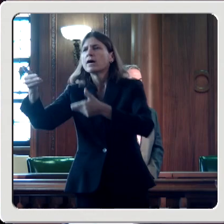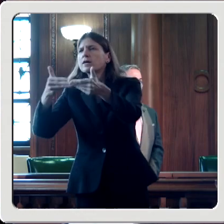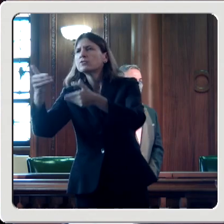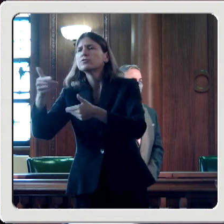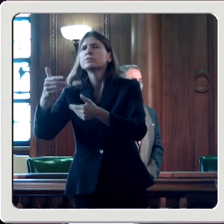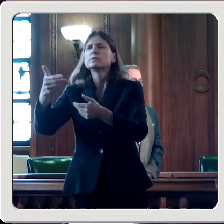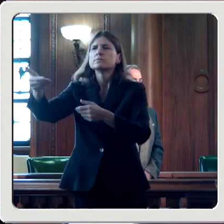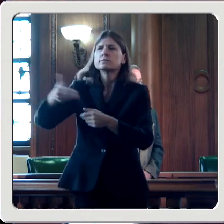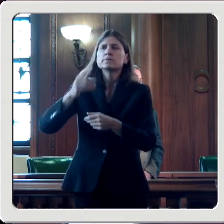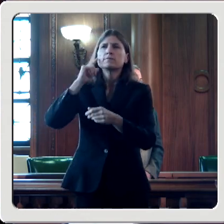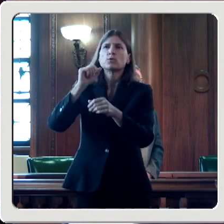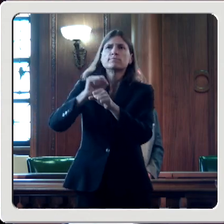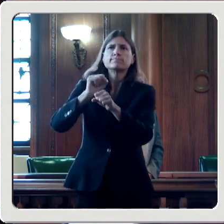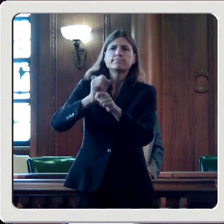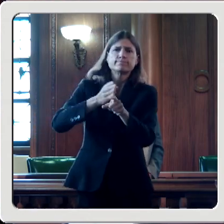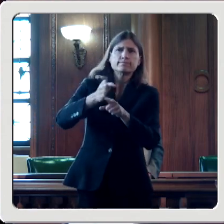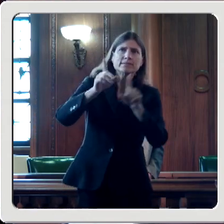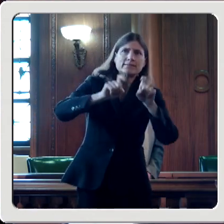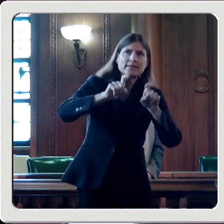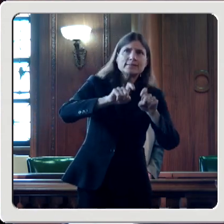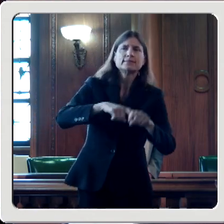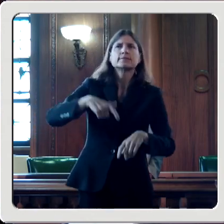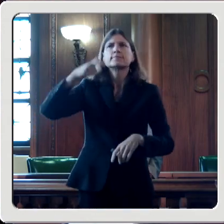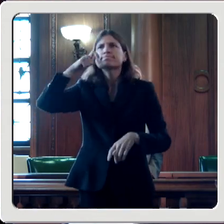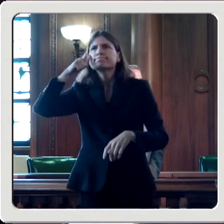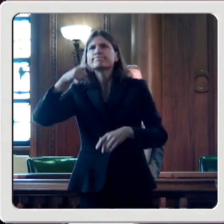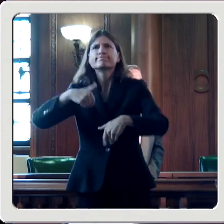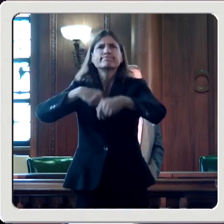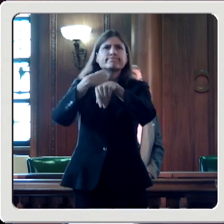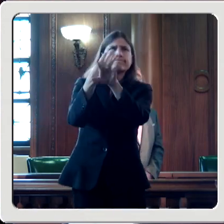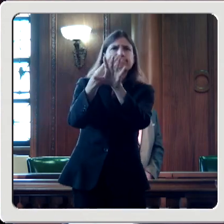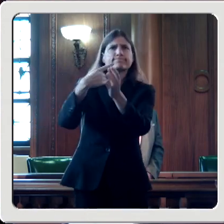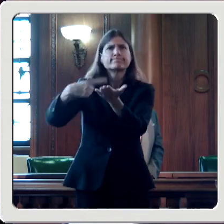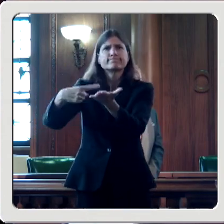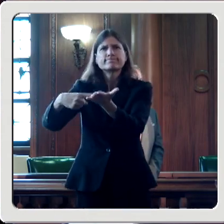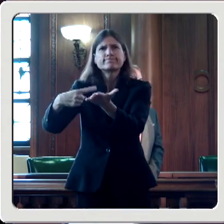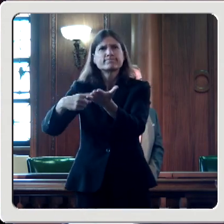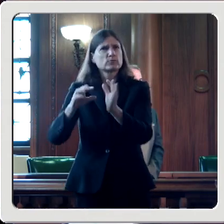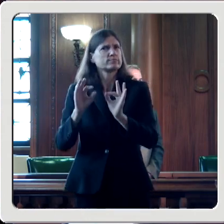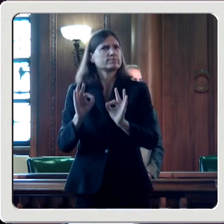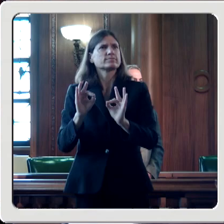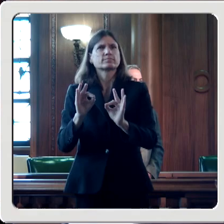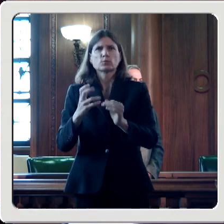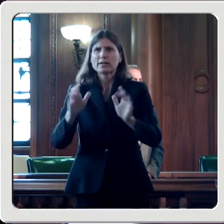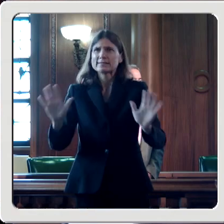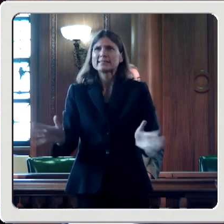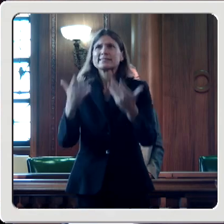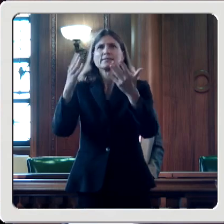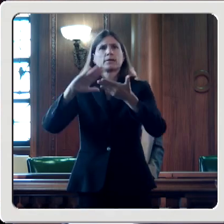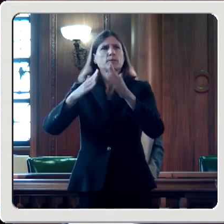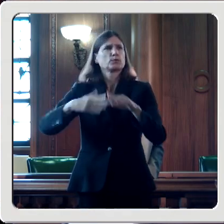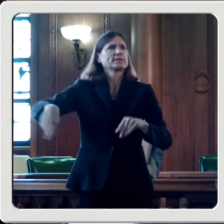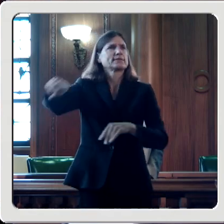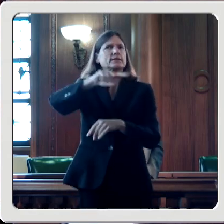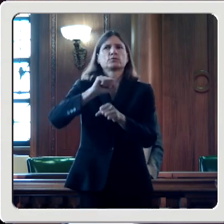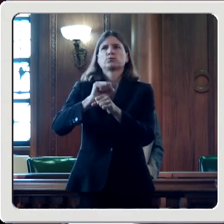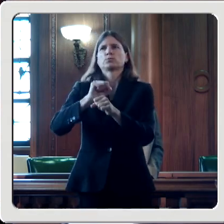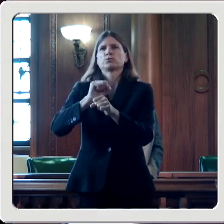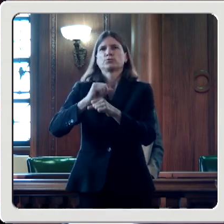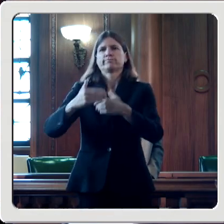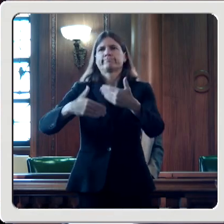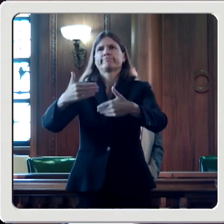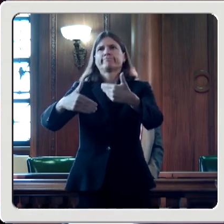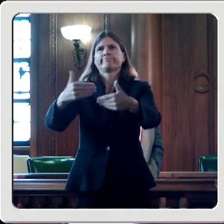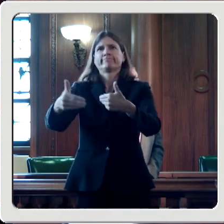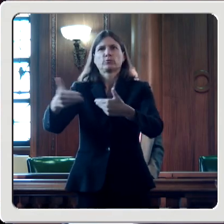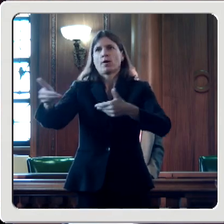teaching and research, and it provides a pipeline for people who want to work in an environment of teaching, not to mention good jobs